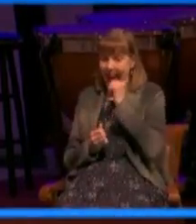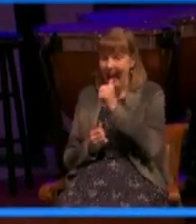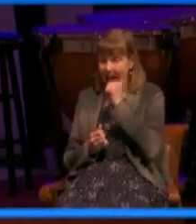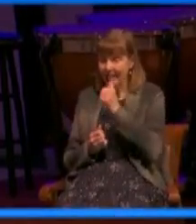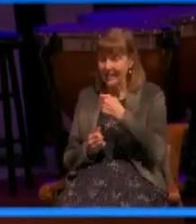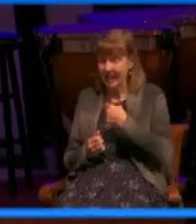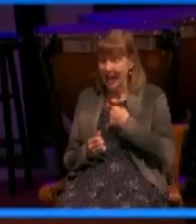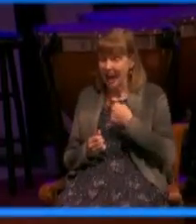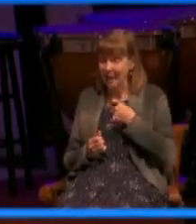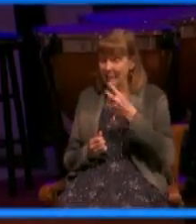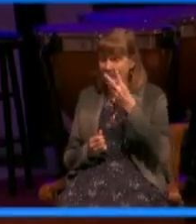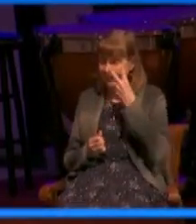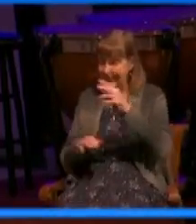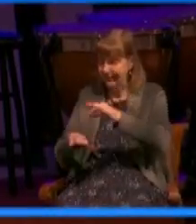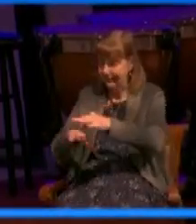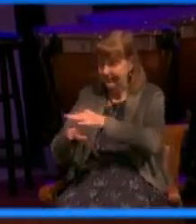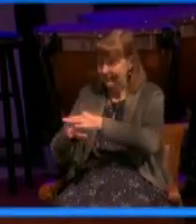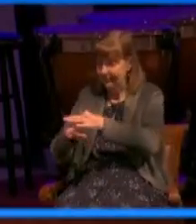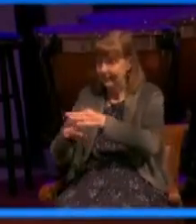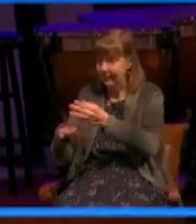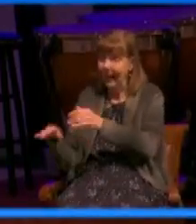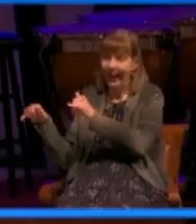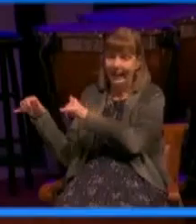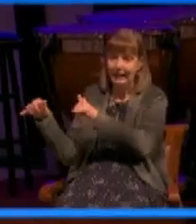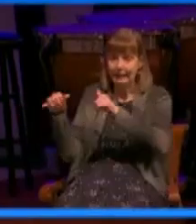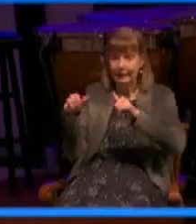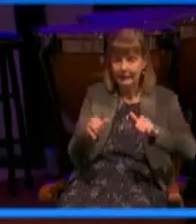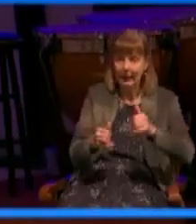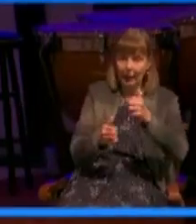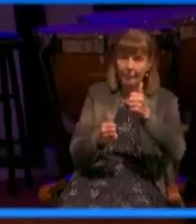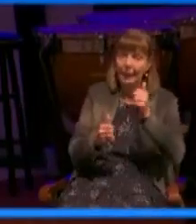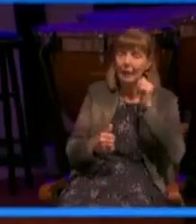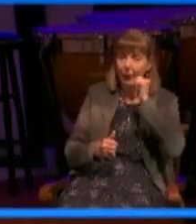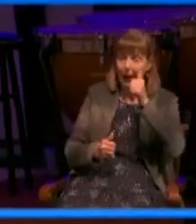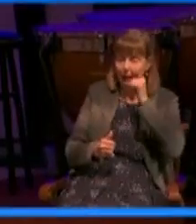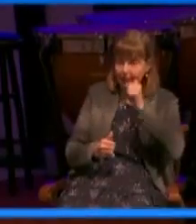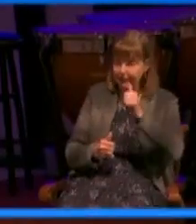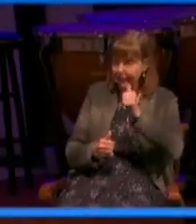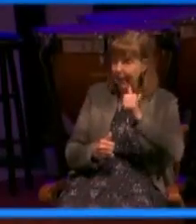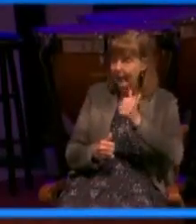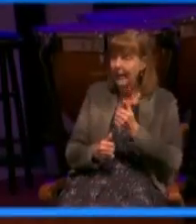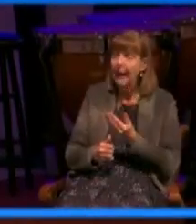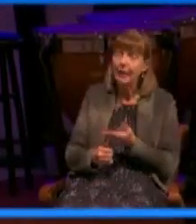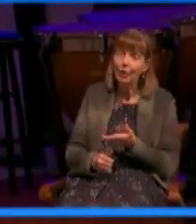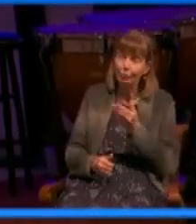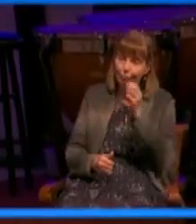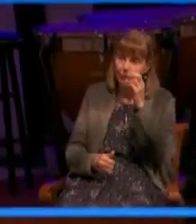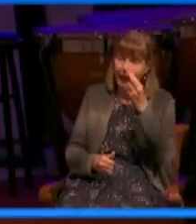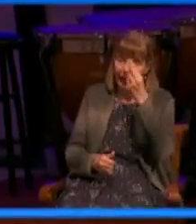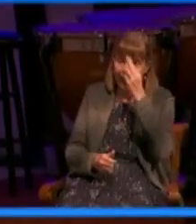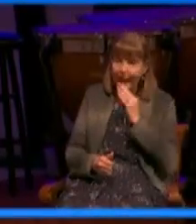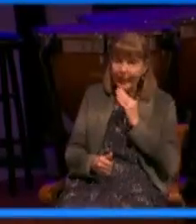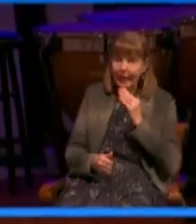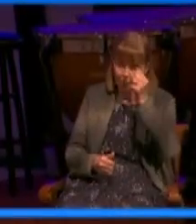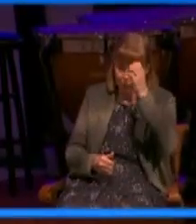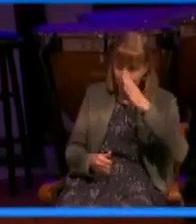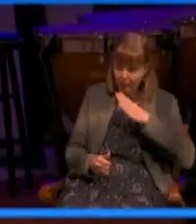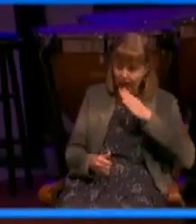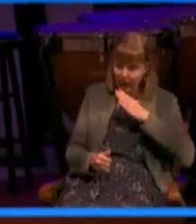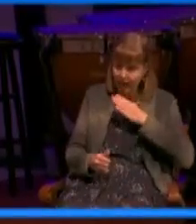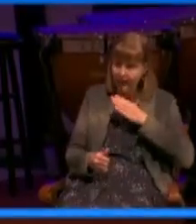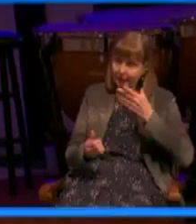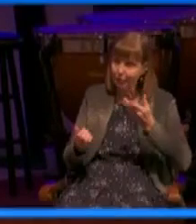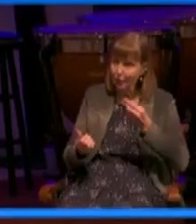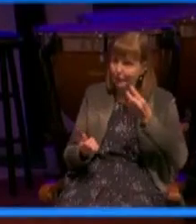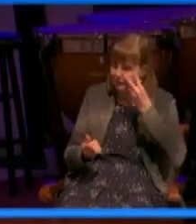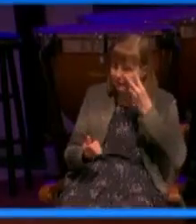Hebrew male would see his circumcised skin and understand that he is to walk in obedience with God. That he is to obey him and follow